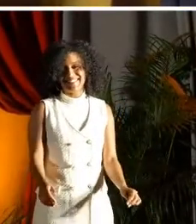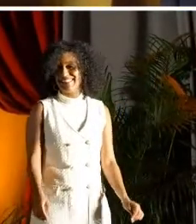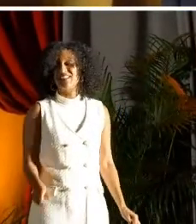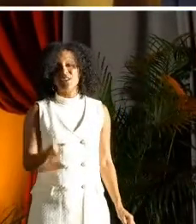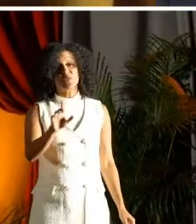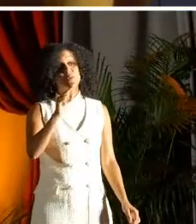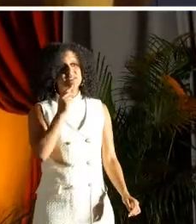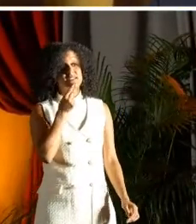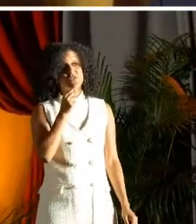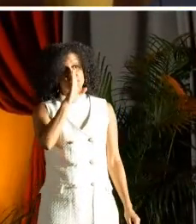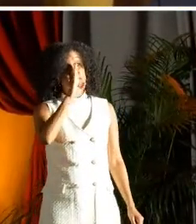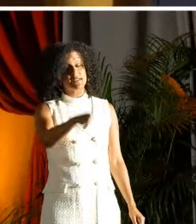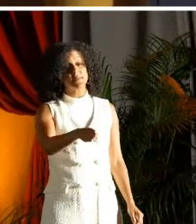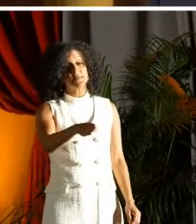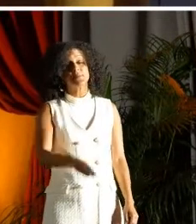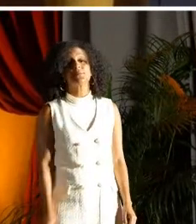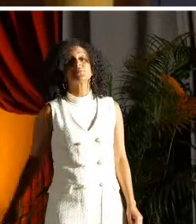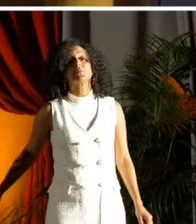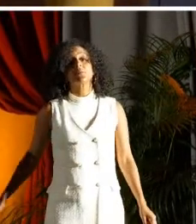No, seriously,